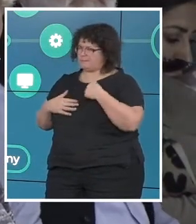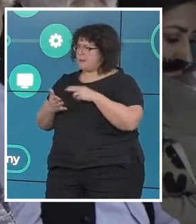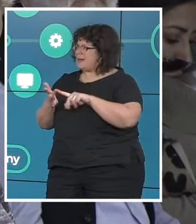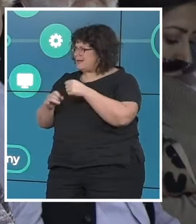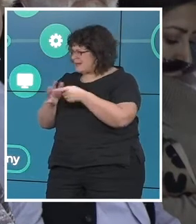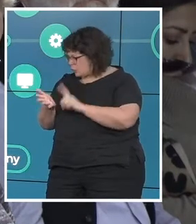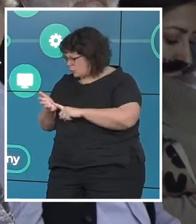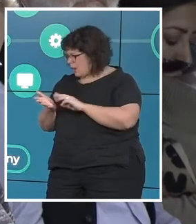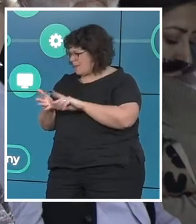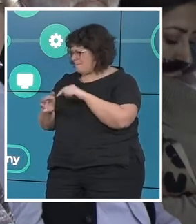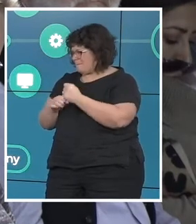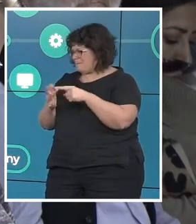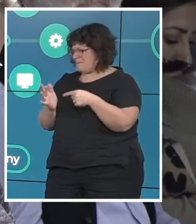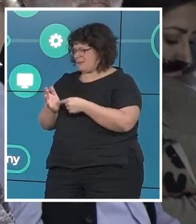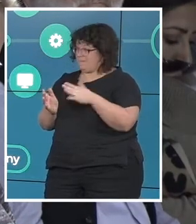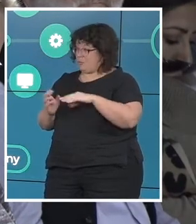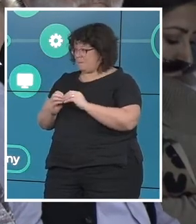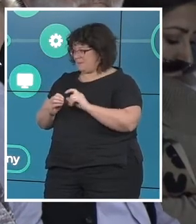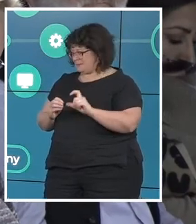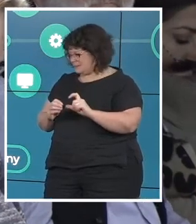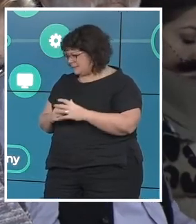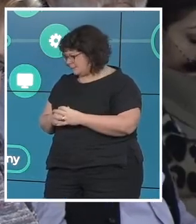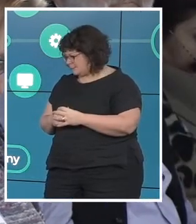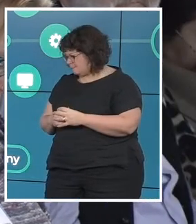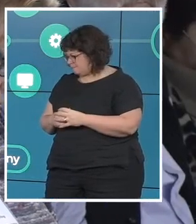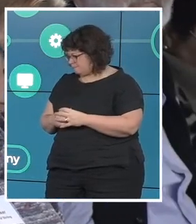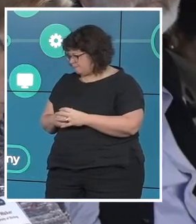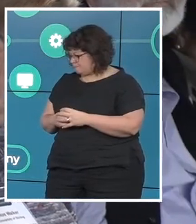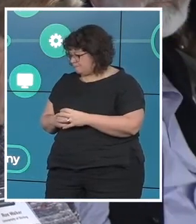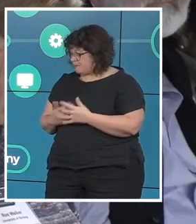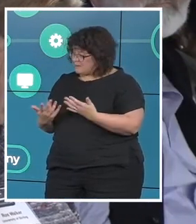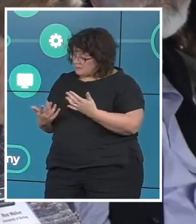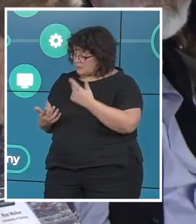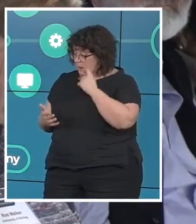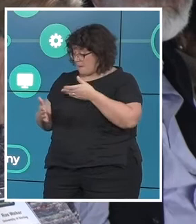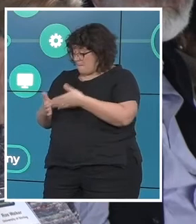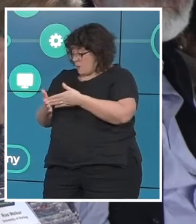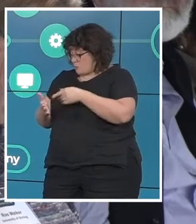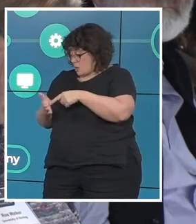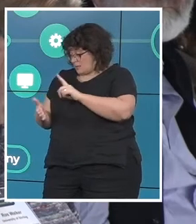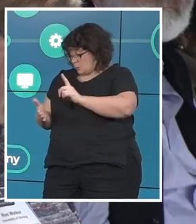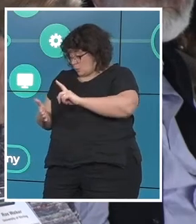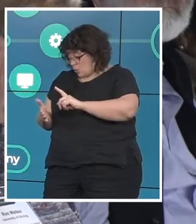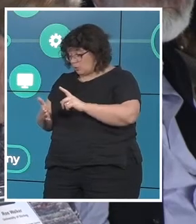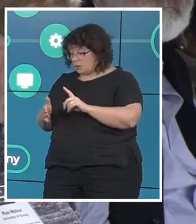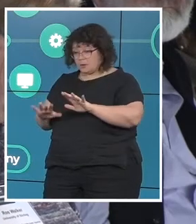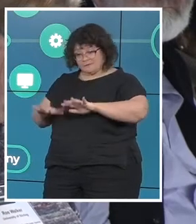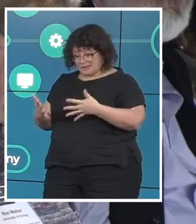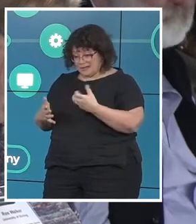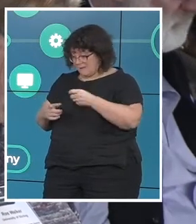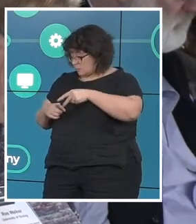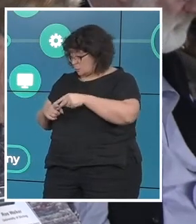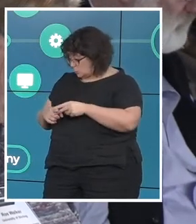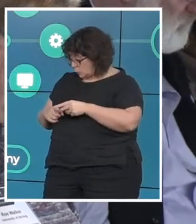tools to do it. They might think, oh, it'd be really good if I could subtitle that, but how? I just don't know how to do it. So one of the initiatives that I've led is